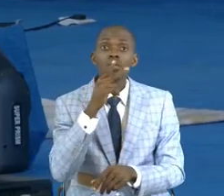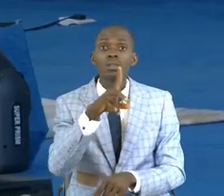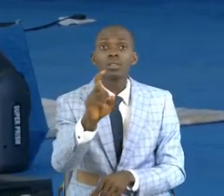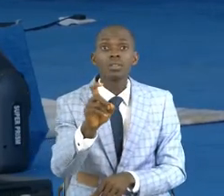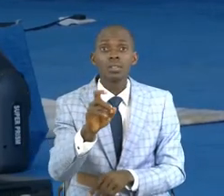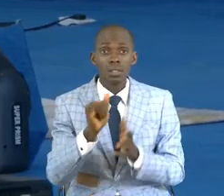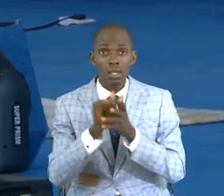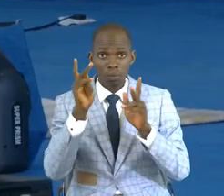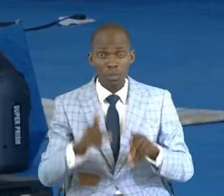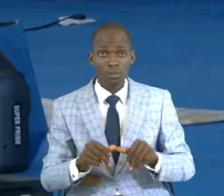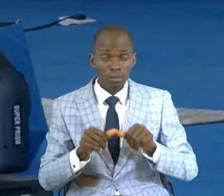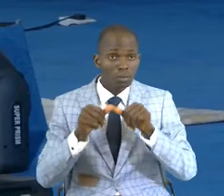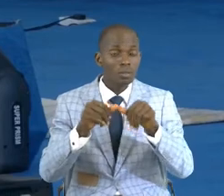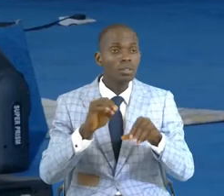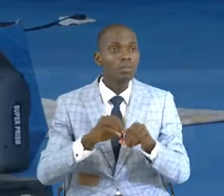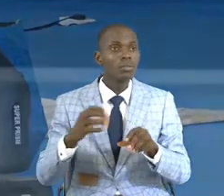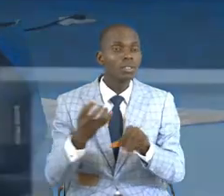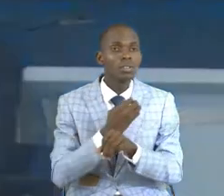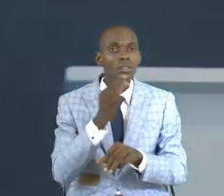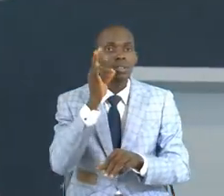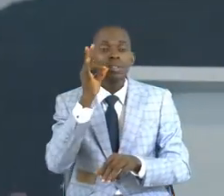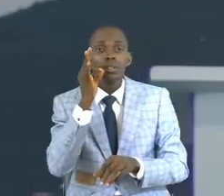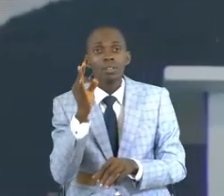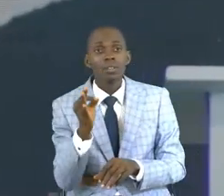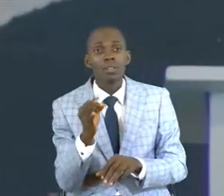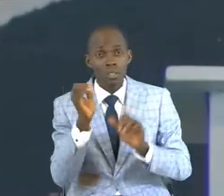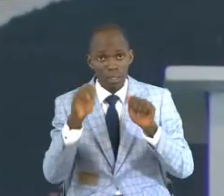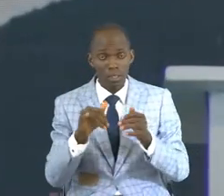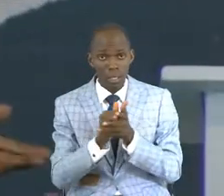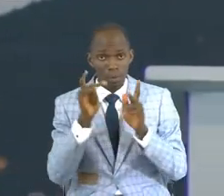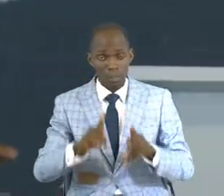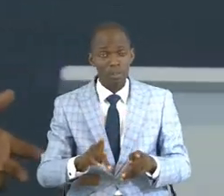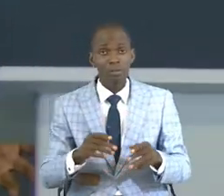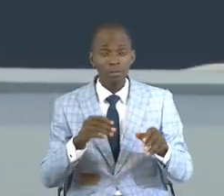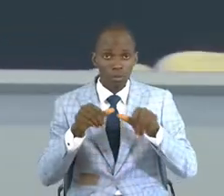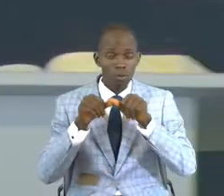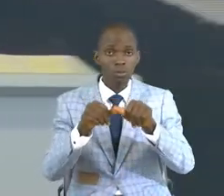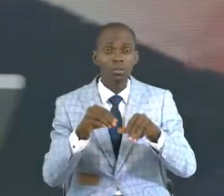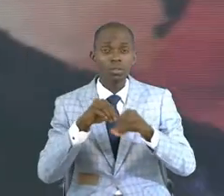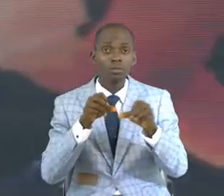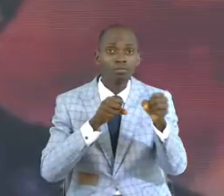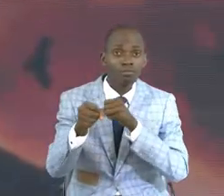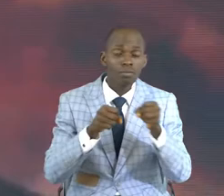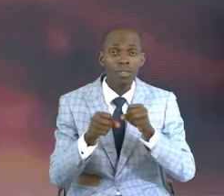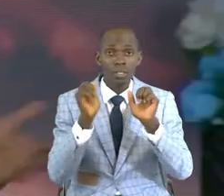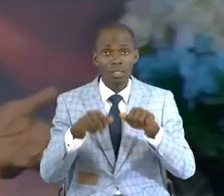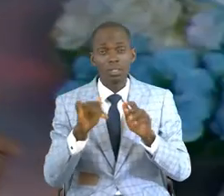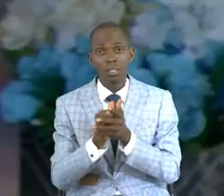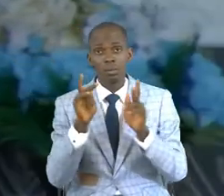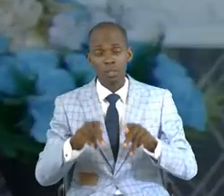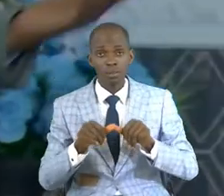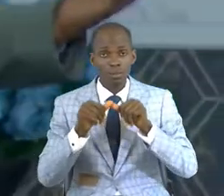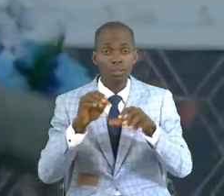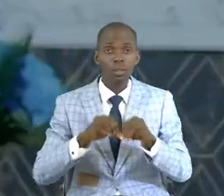from marijuana, dead, is free from violence, dead, is free from pride, dead,